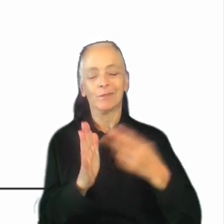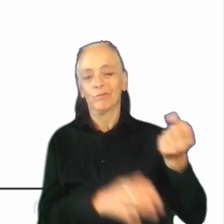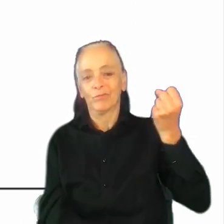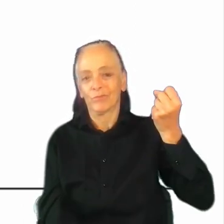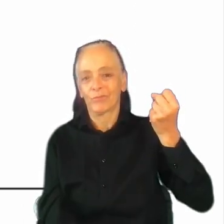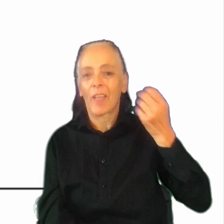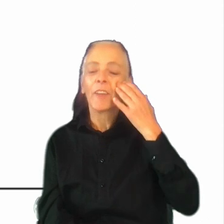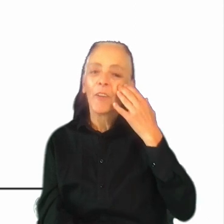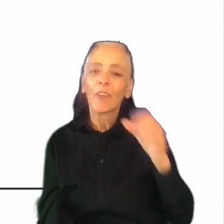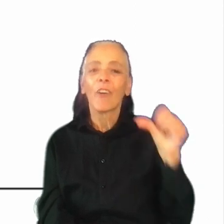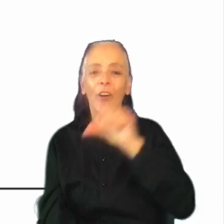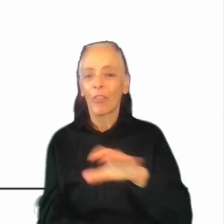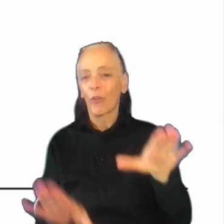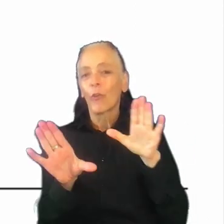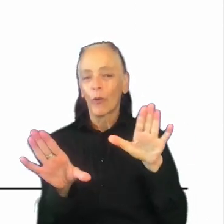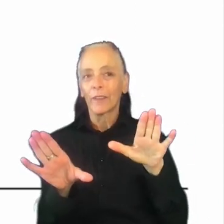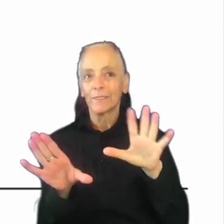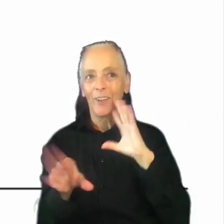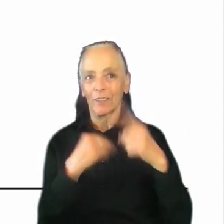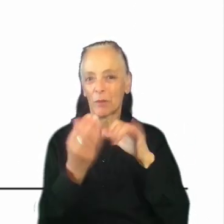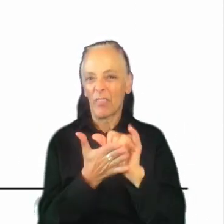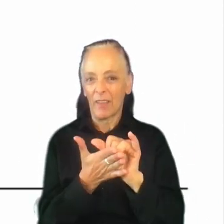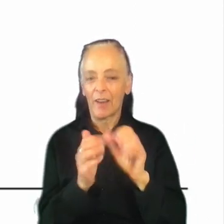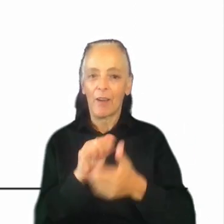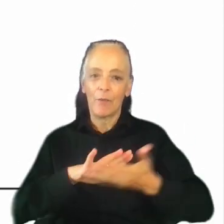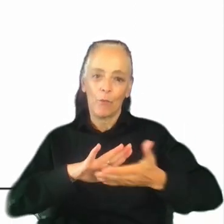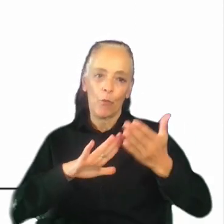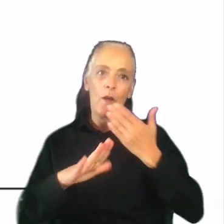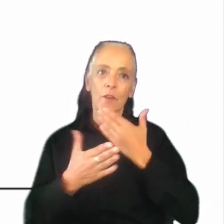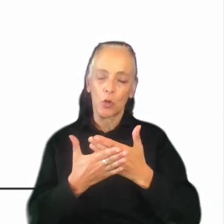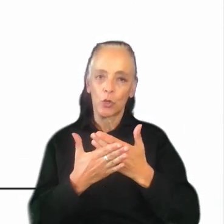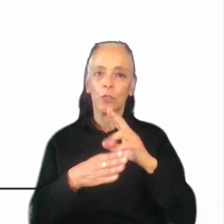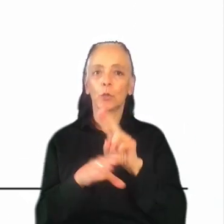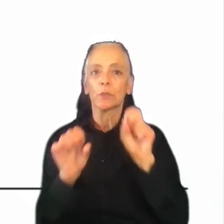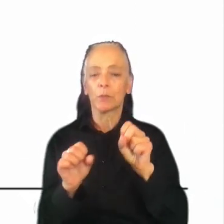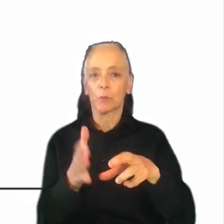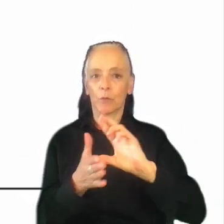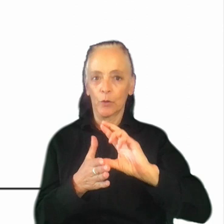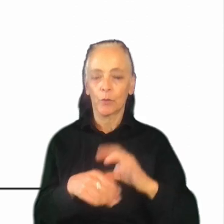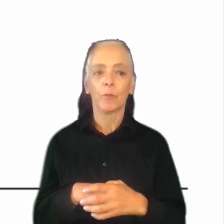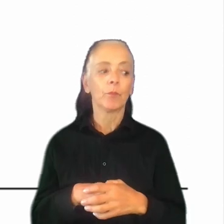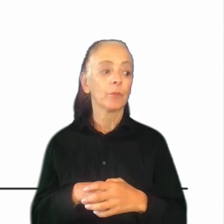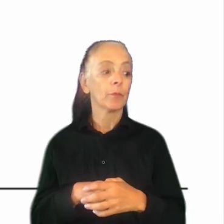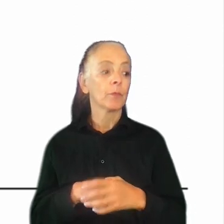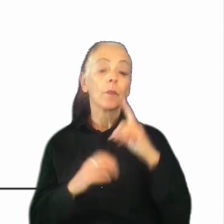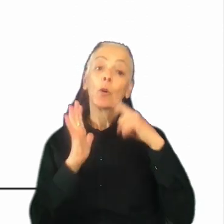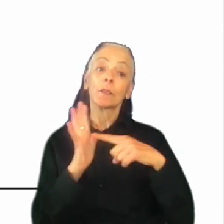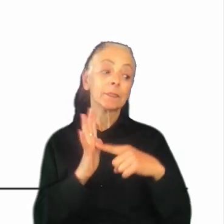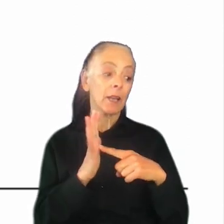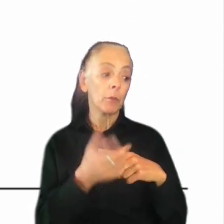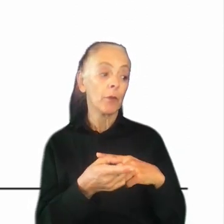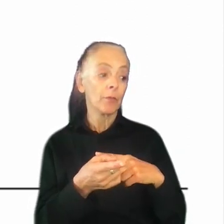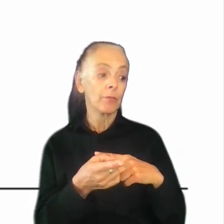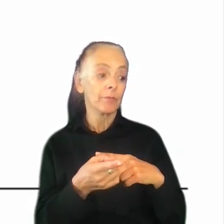i know there's plenty of great talks already on youtube about how to run good usability reviews for a start take a look at this talk from seb